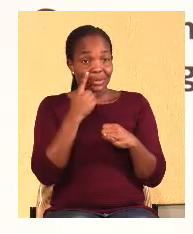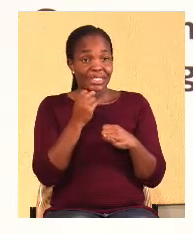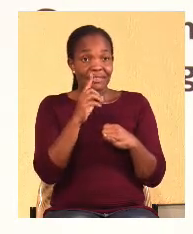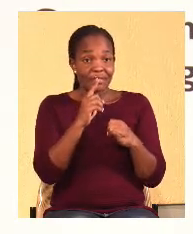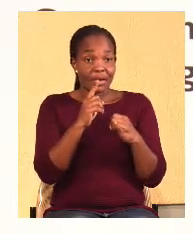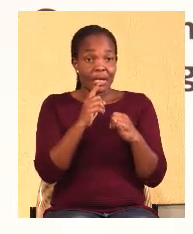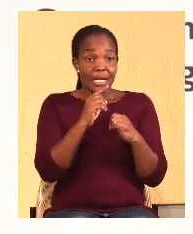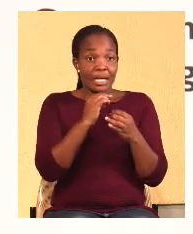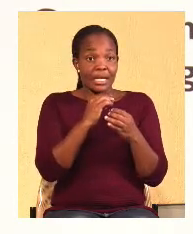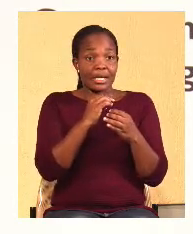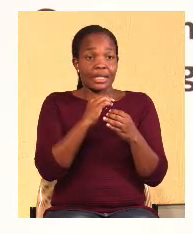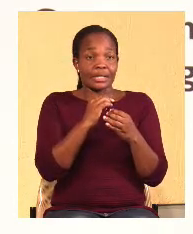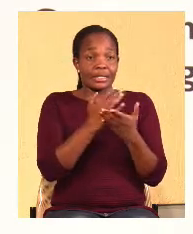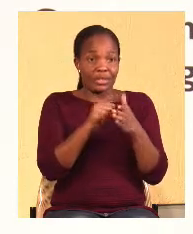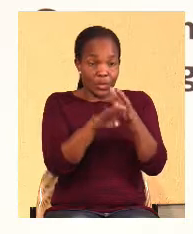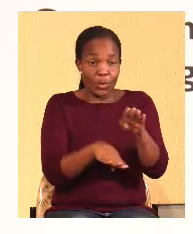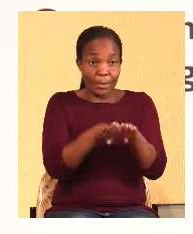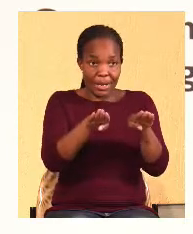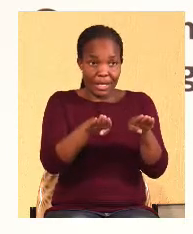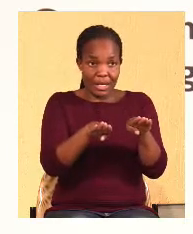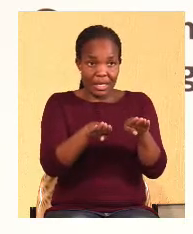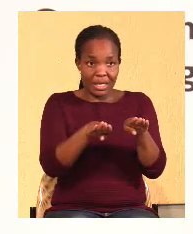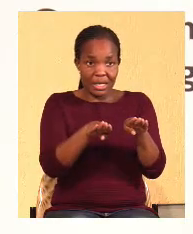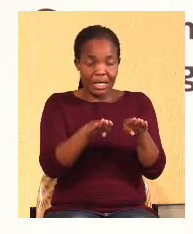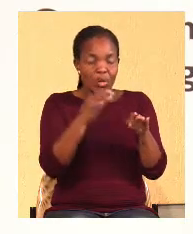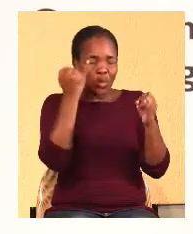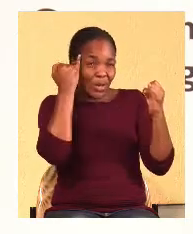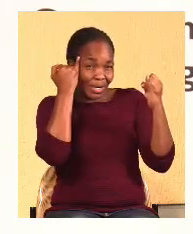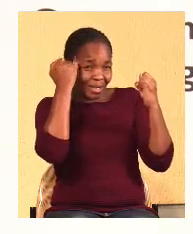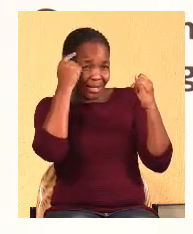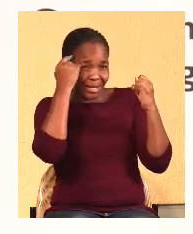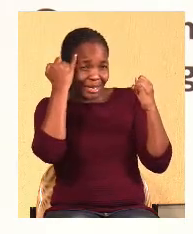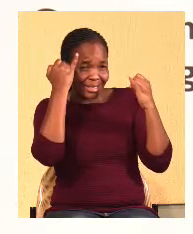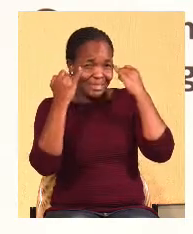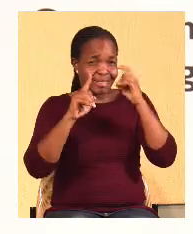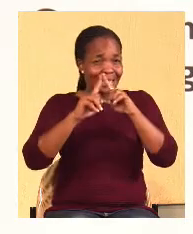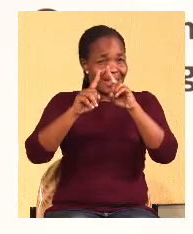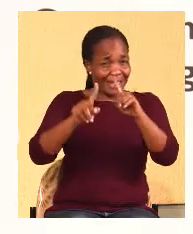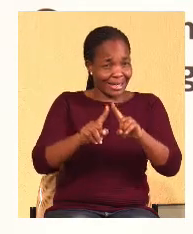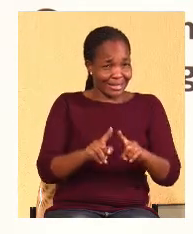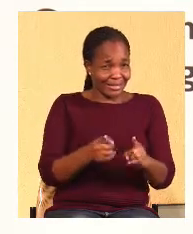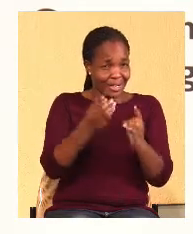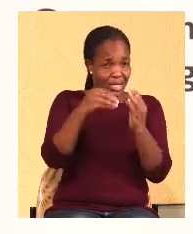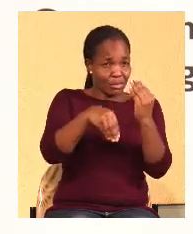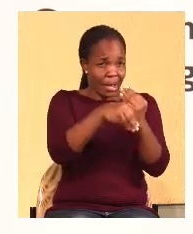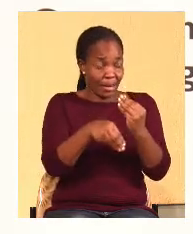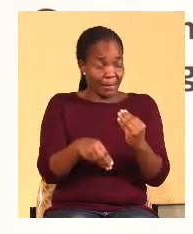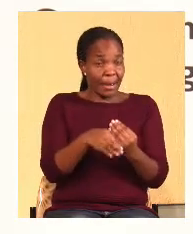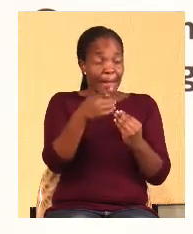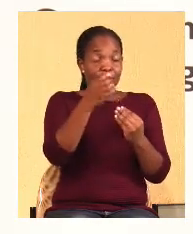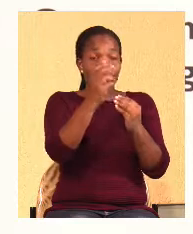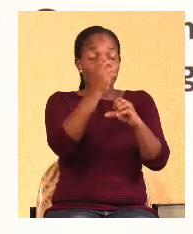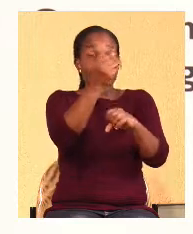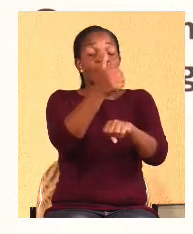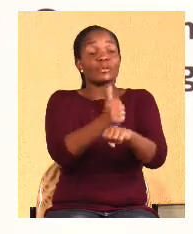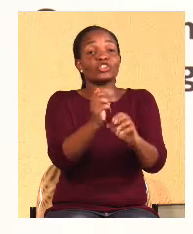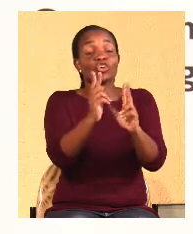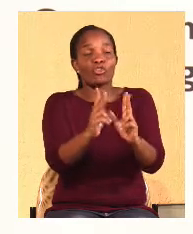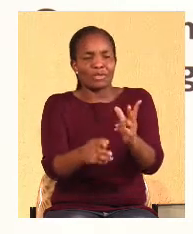something, we may not have thought of everything, but that we give them an opportunity to comment,